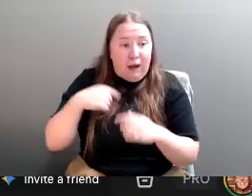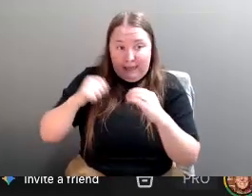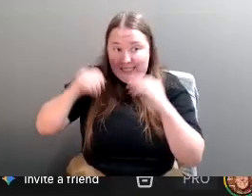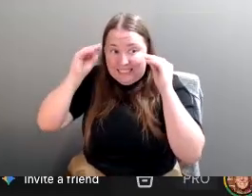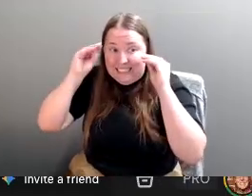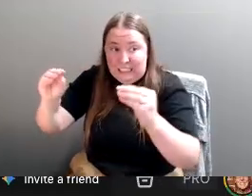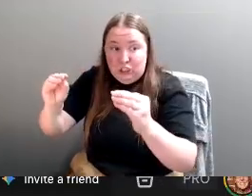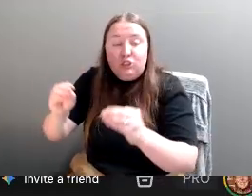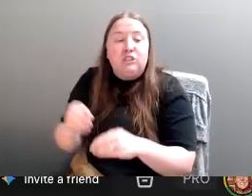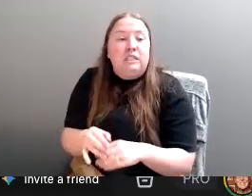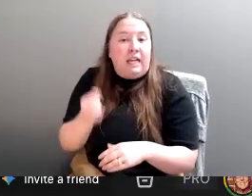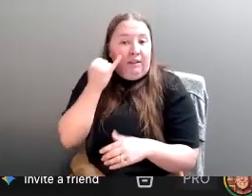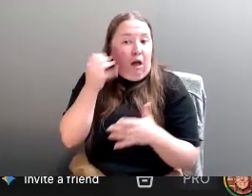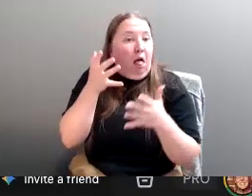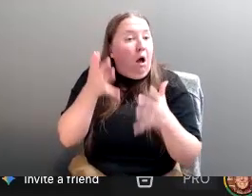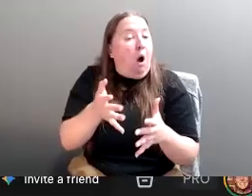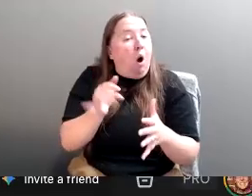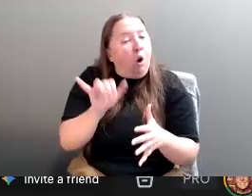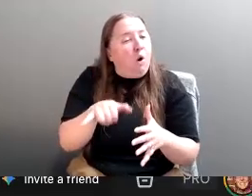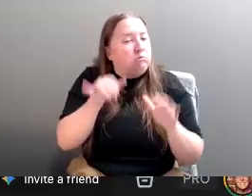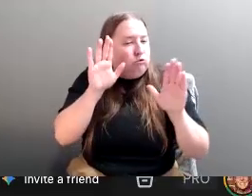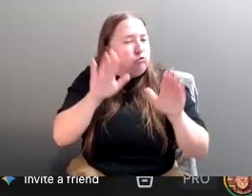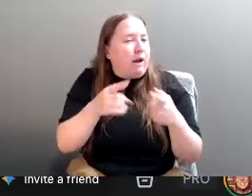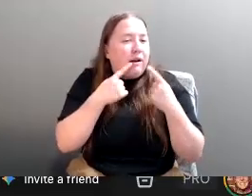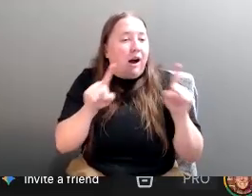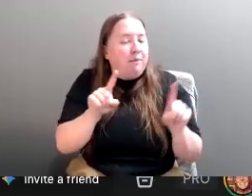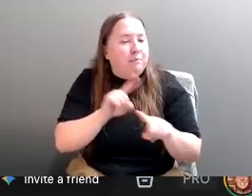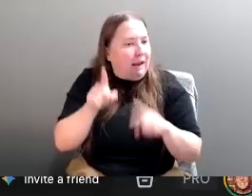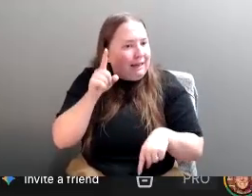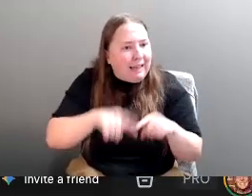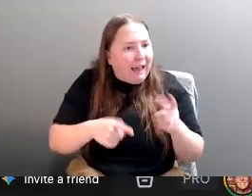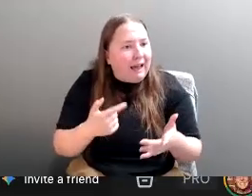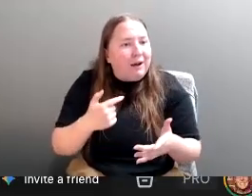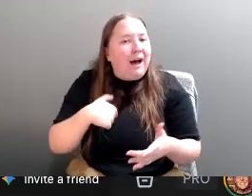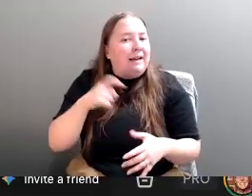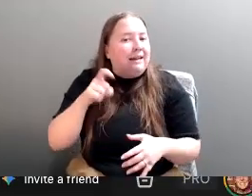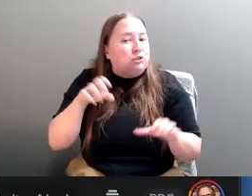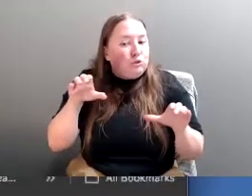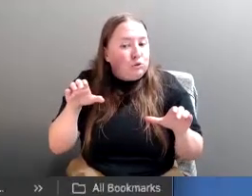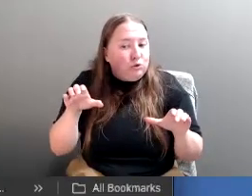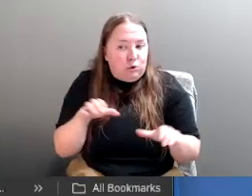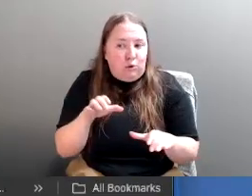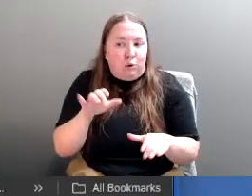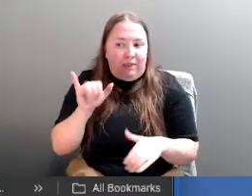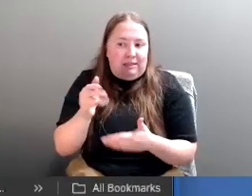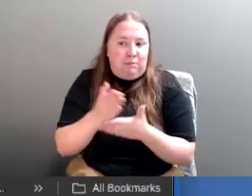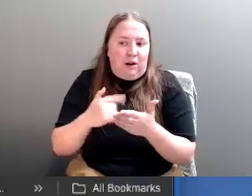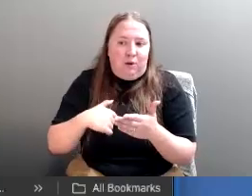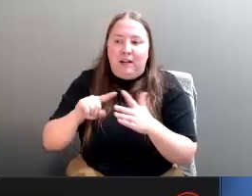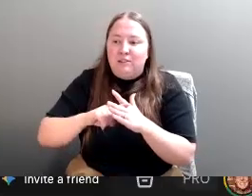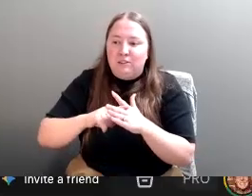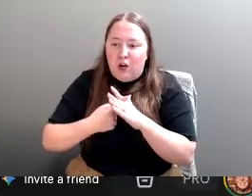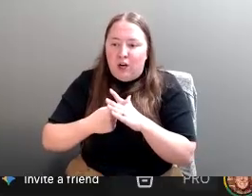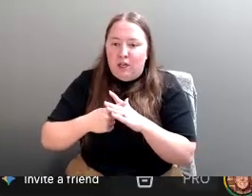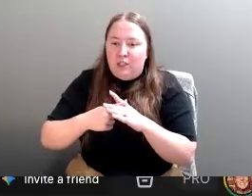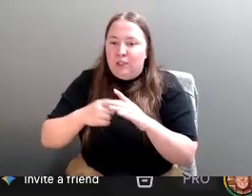left it at that, that would have been a great accomplishment, but I can't, because what I need to do, and that's part of what I started to do